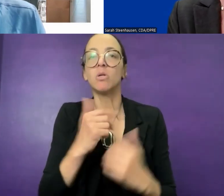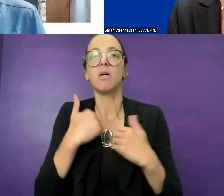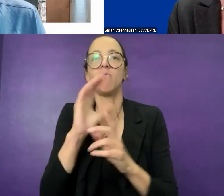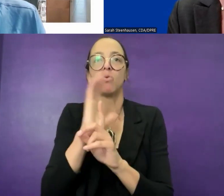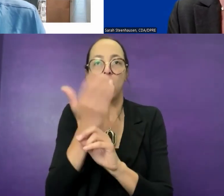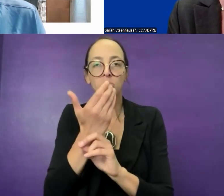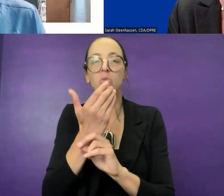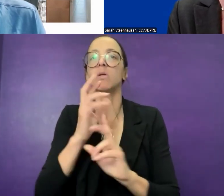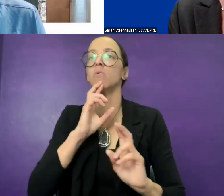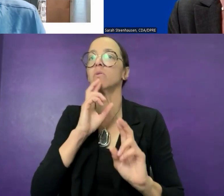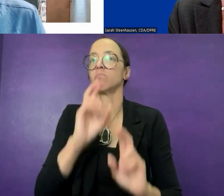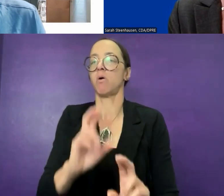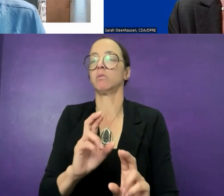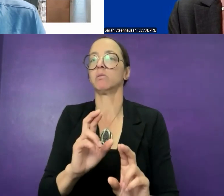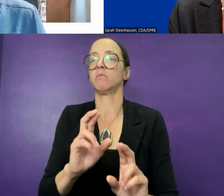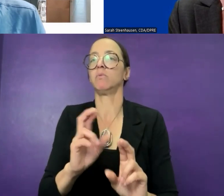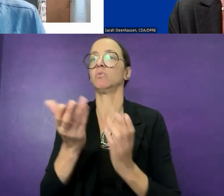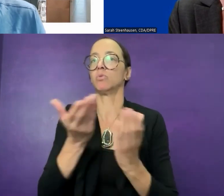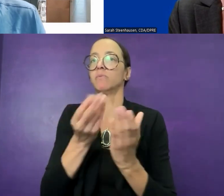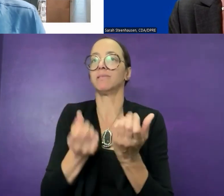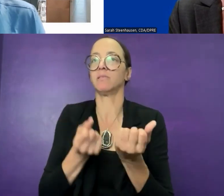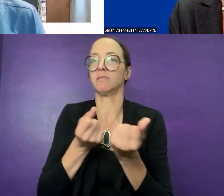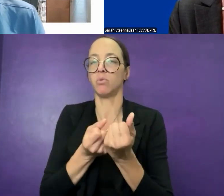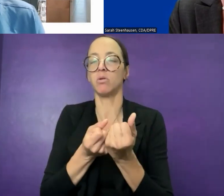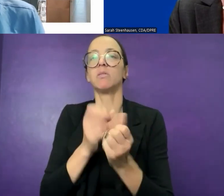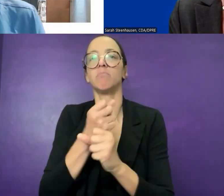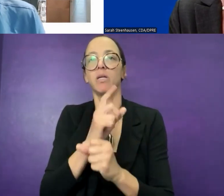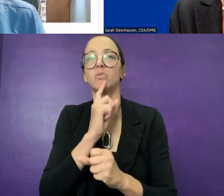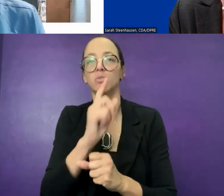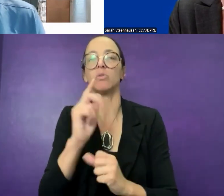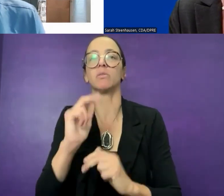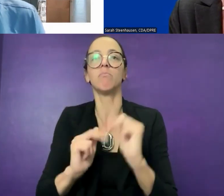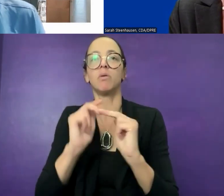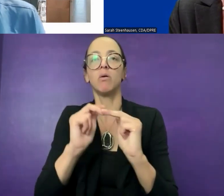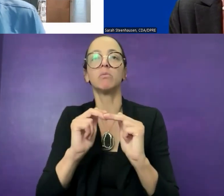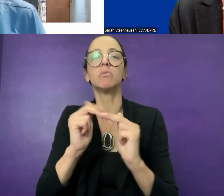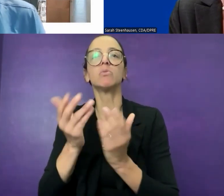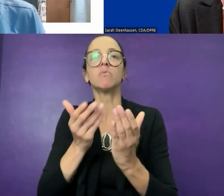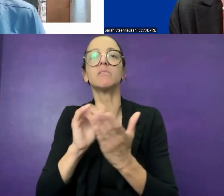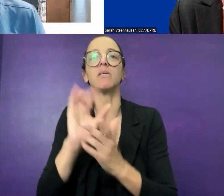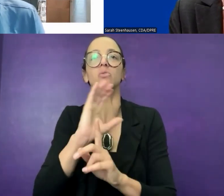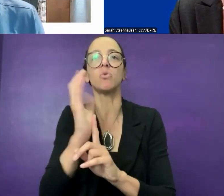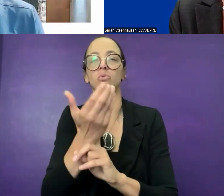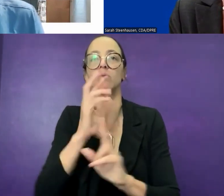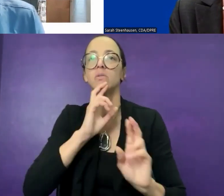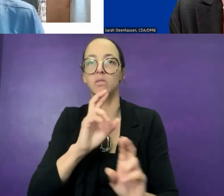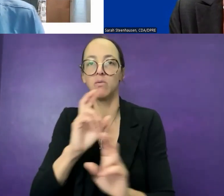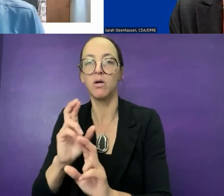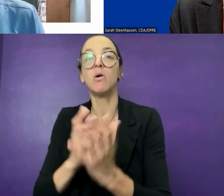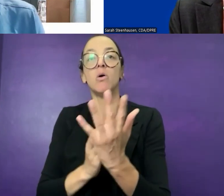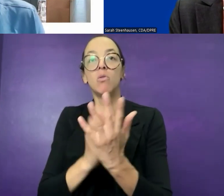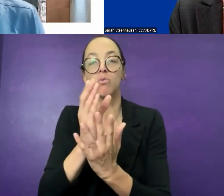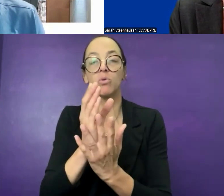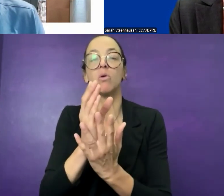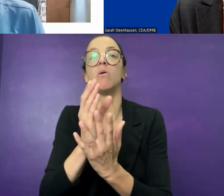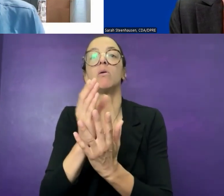that we can build out services that are culturally responsive through the home and community-based services roadmap. So I